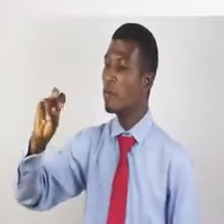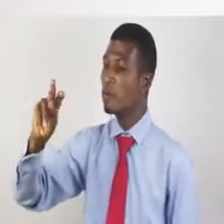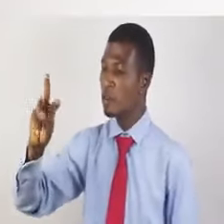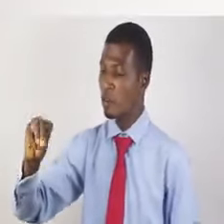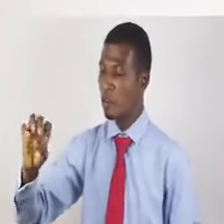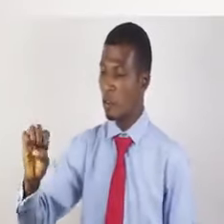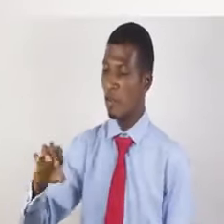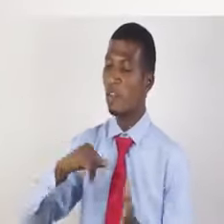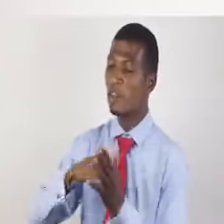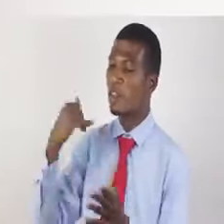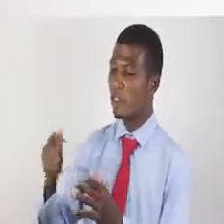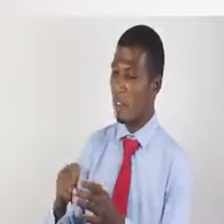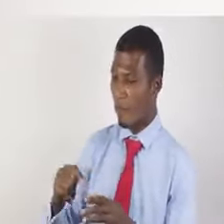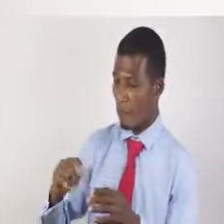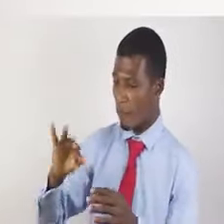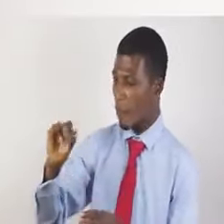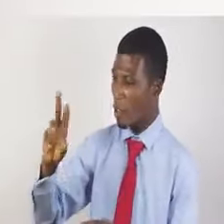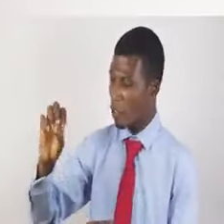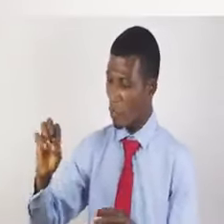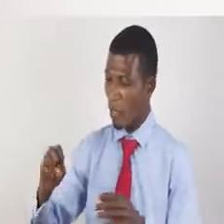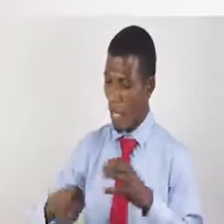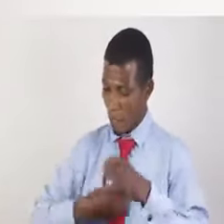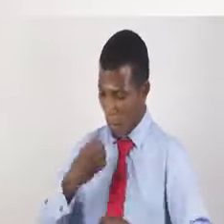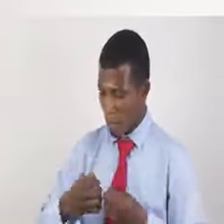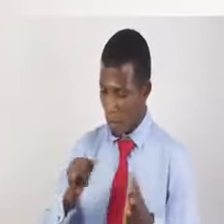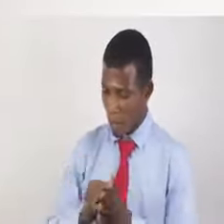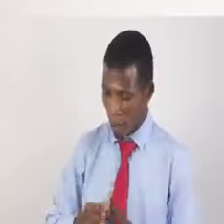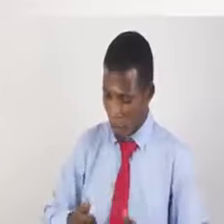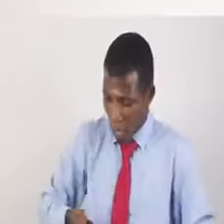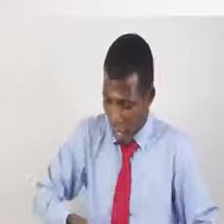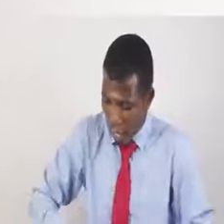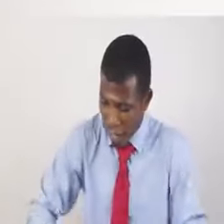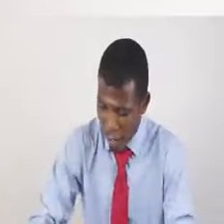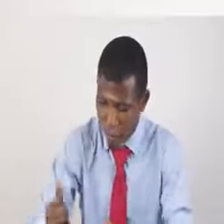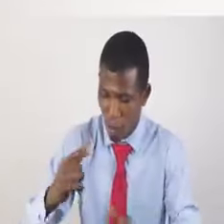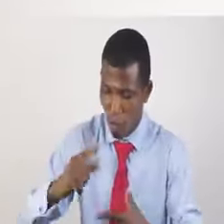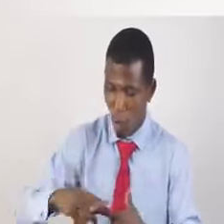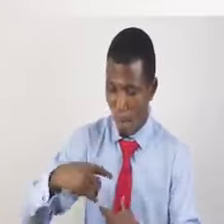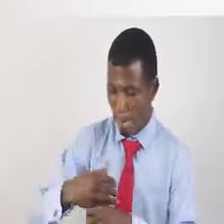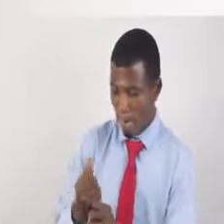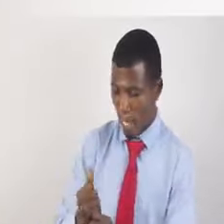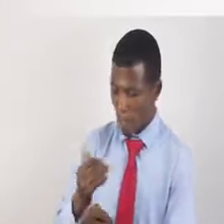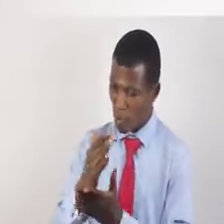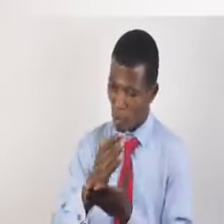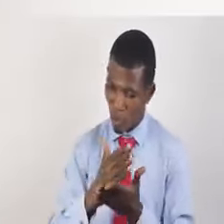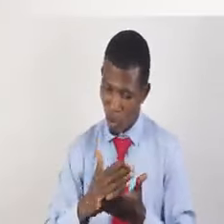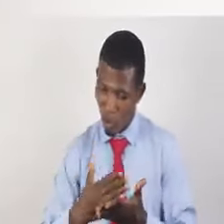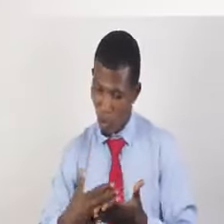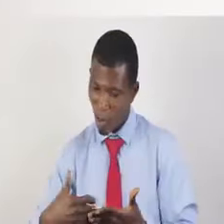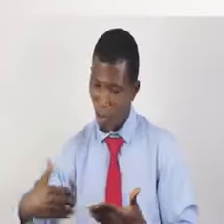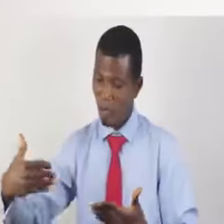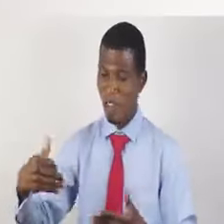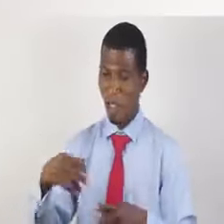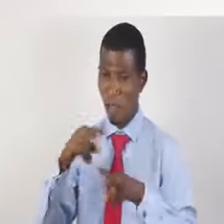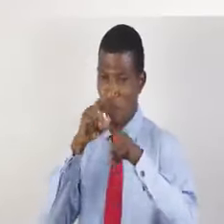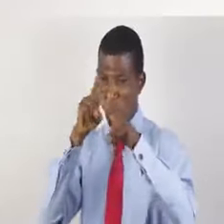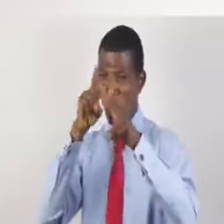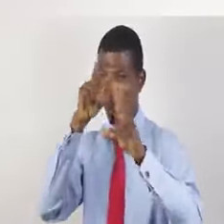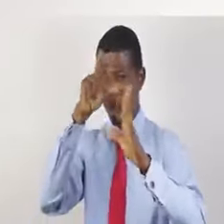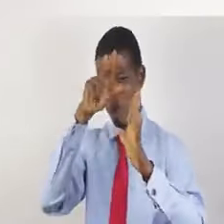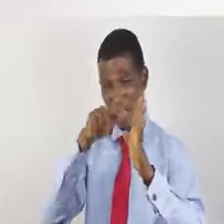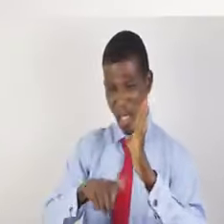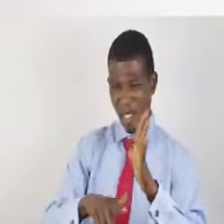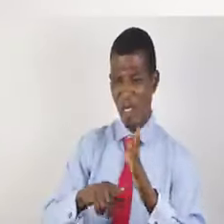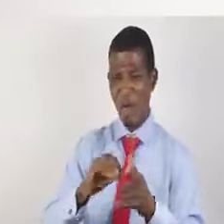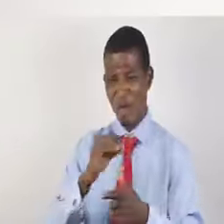An euphemism is a figurative expression that attempts to make something that is seemingly bad look